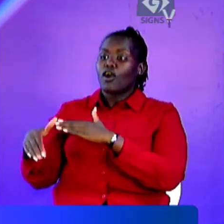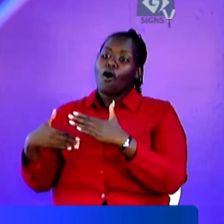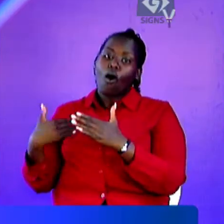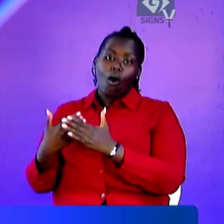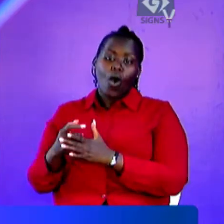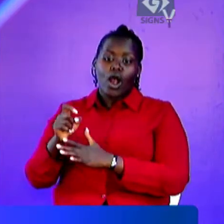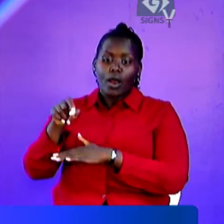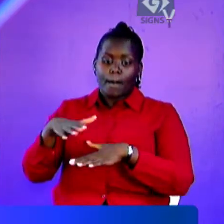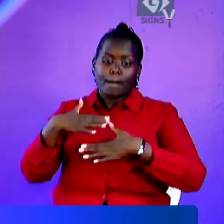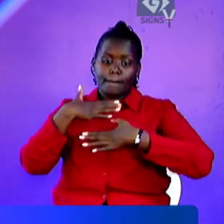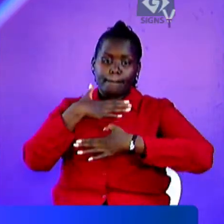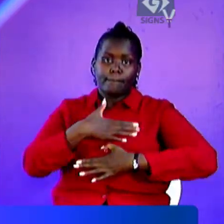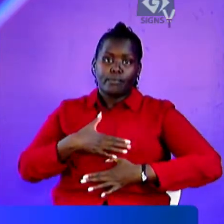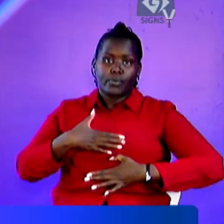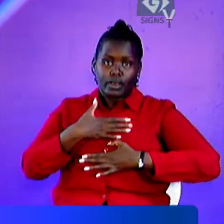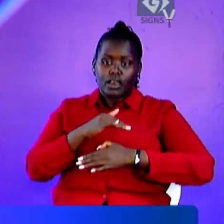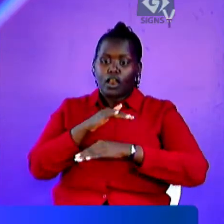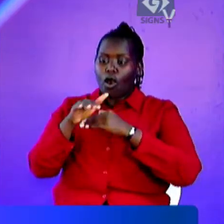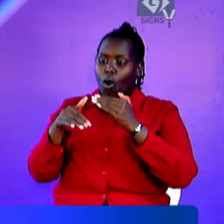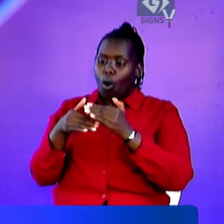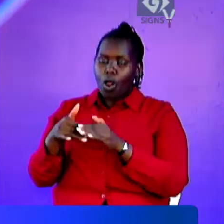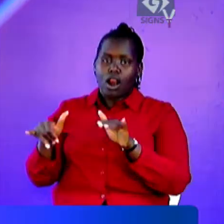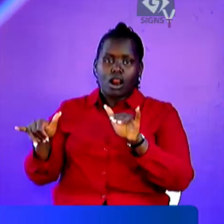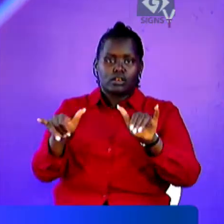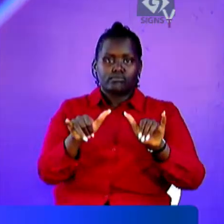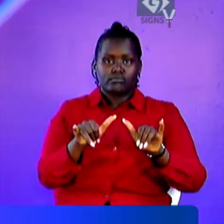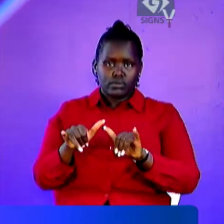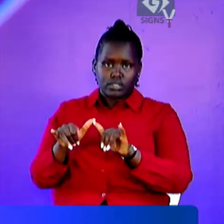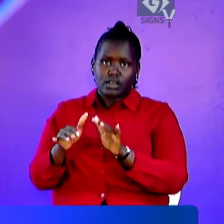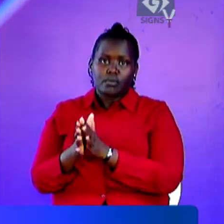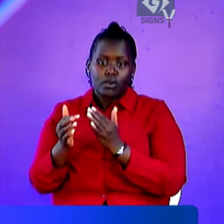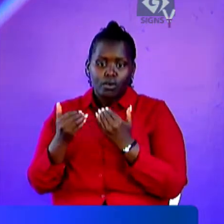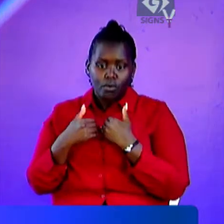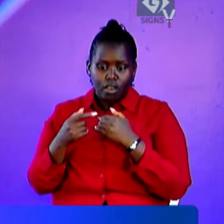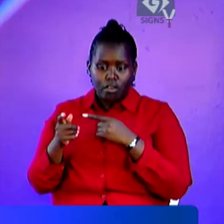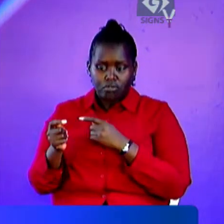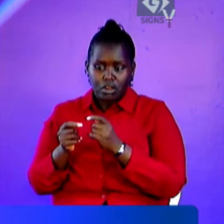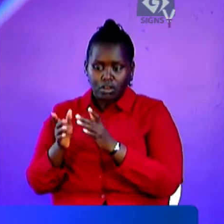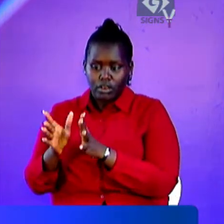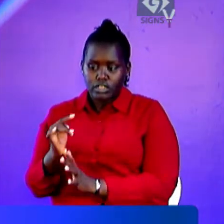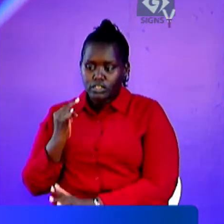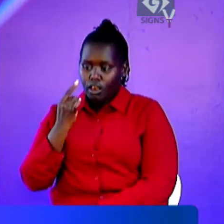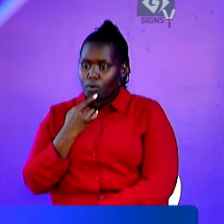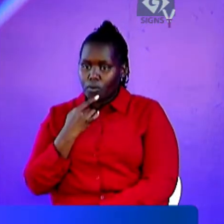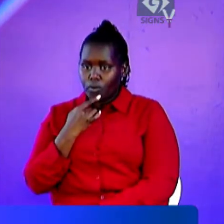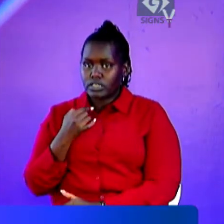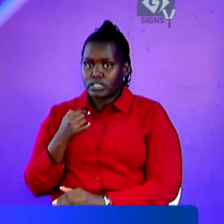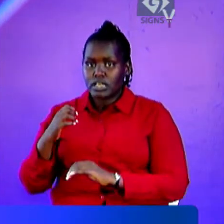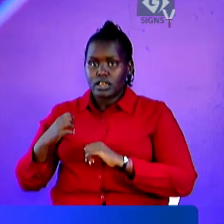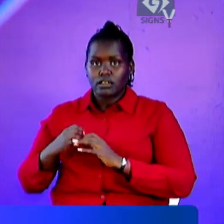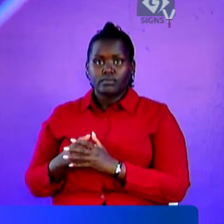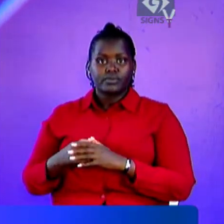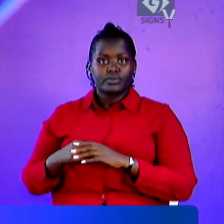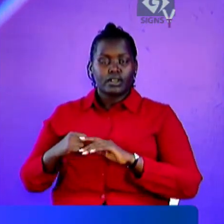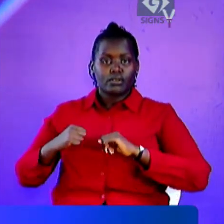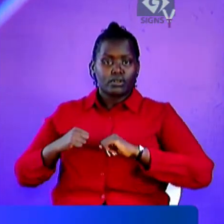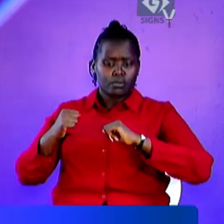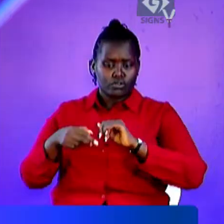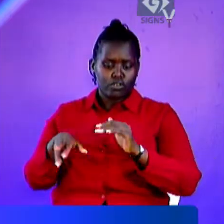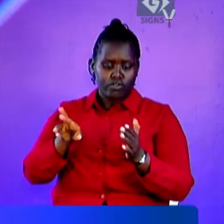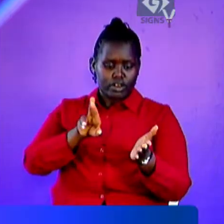must appreciate, they are all the same. We have, of course, the regulator who is in charge of registering these